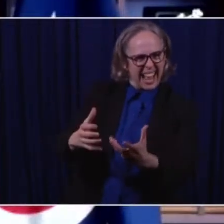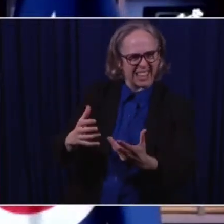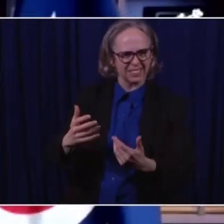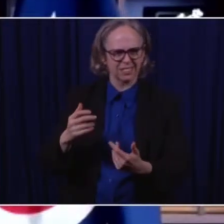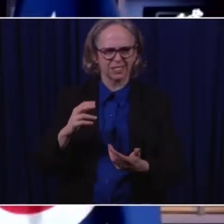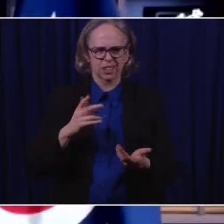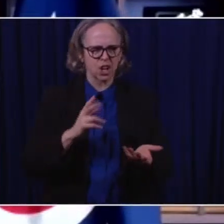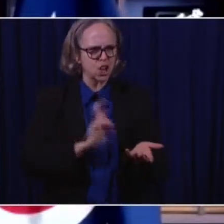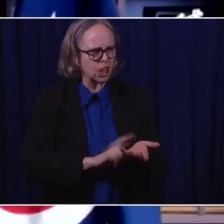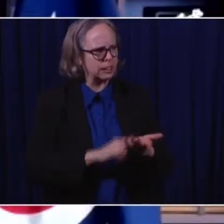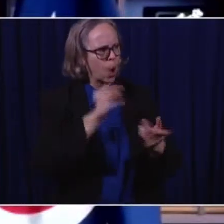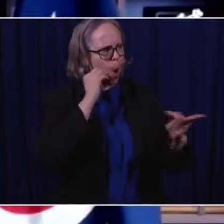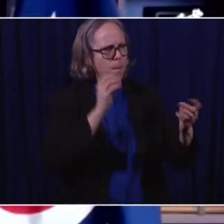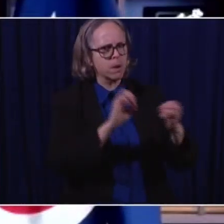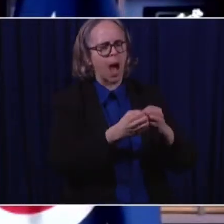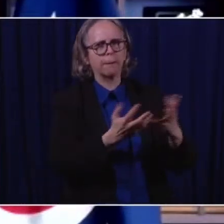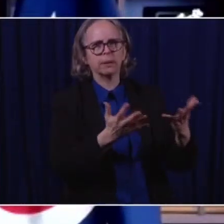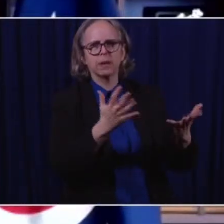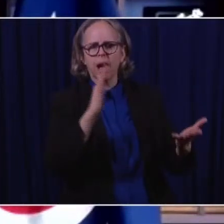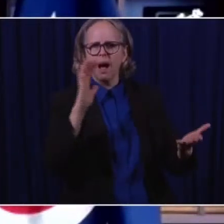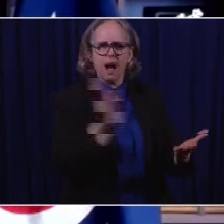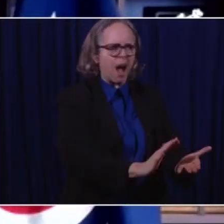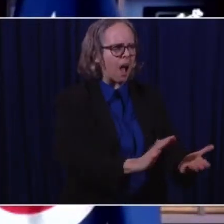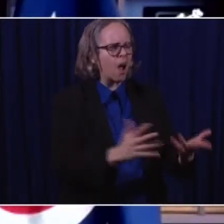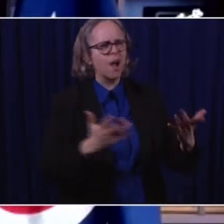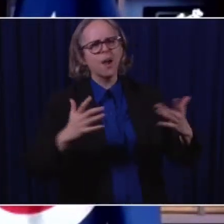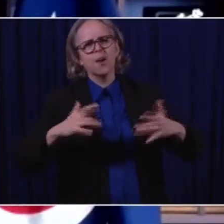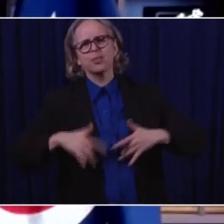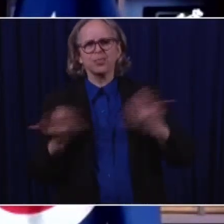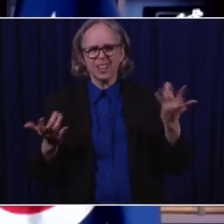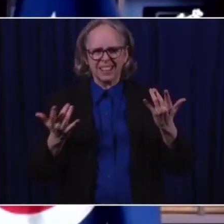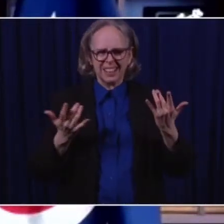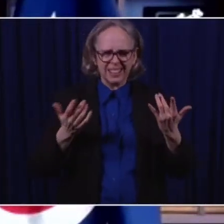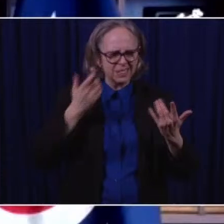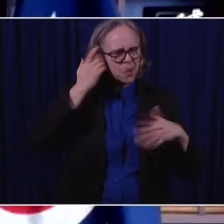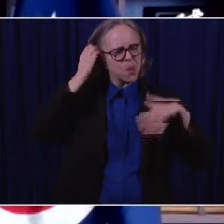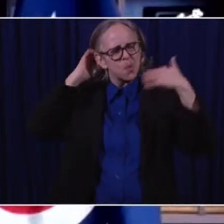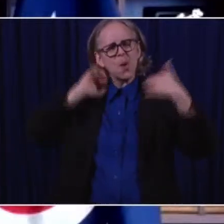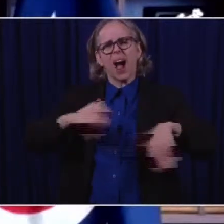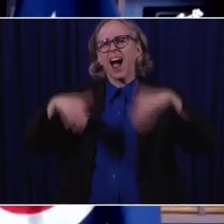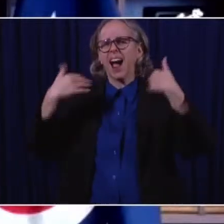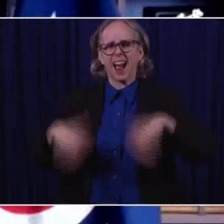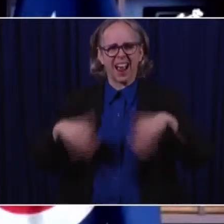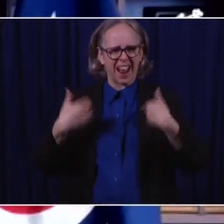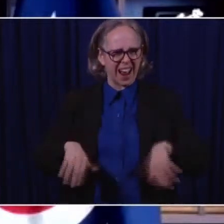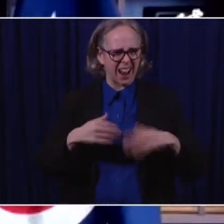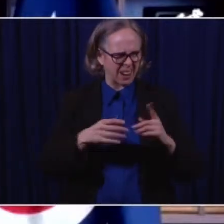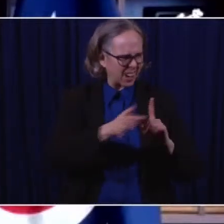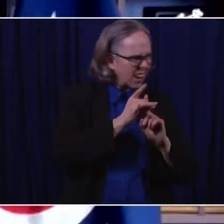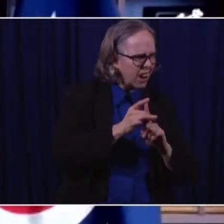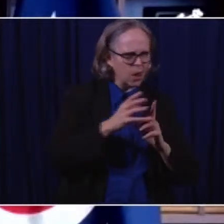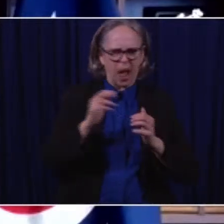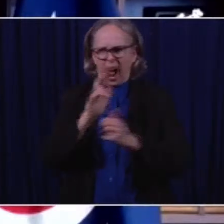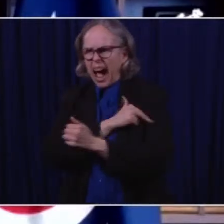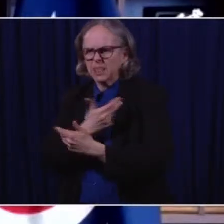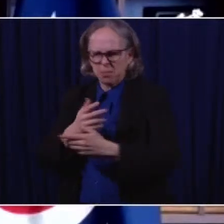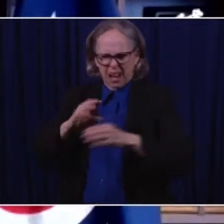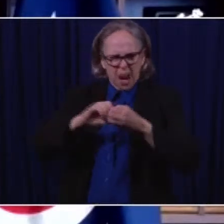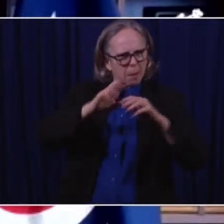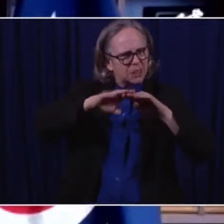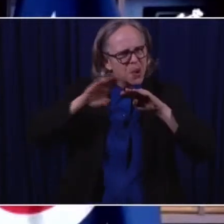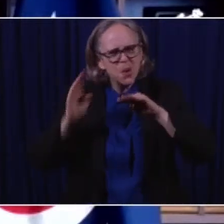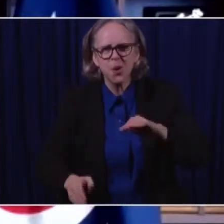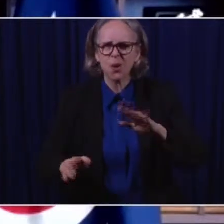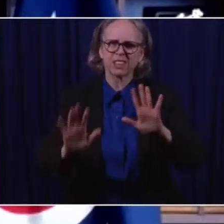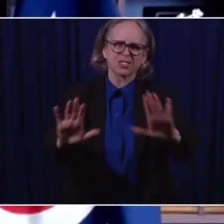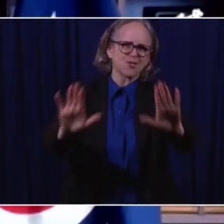amazing. The impact that the vaccine targeted at that population, how that's changed things around. And we're seeing the results